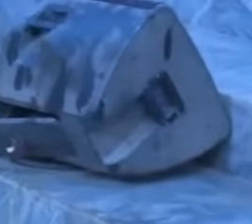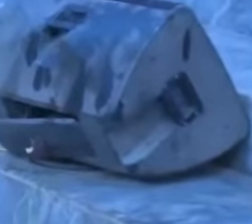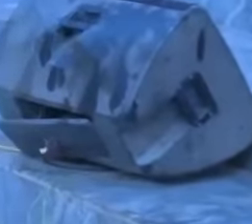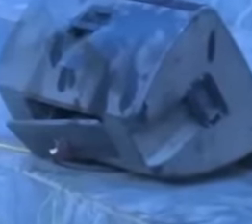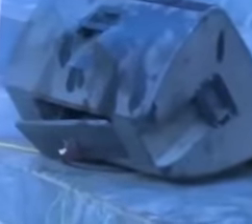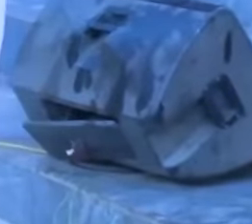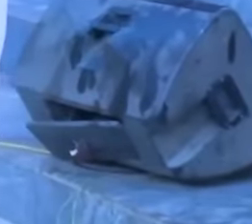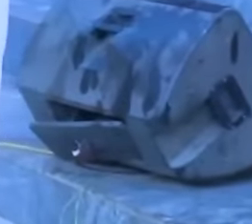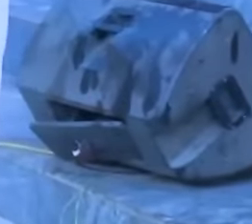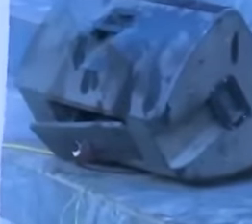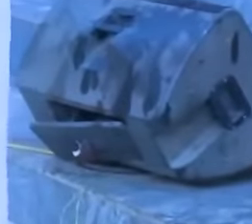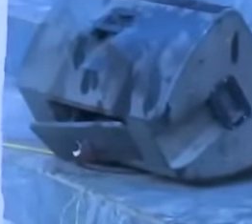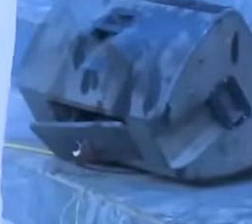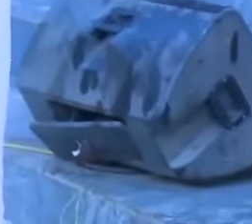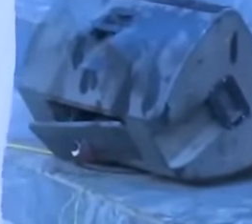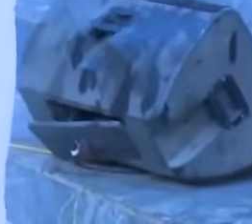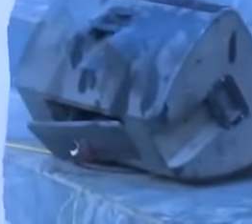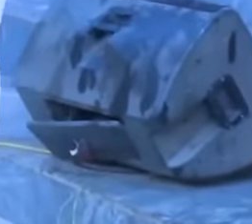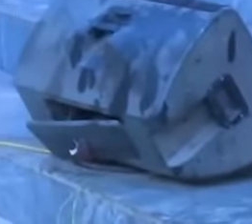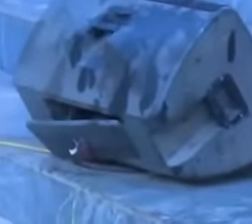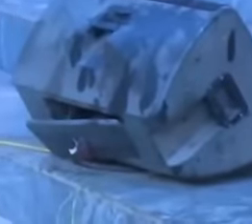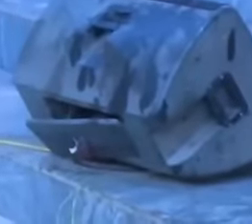Raise up your head. I knew good if you are